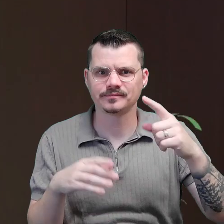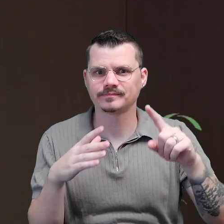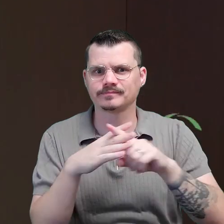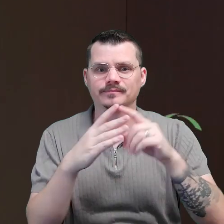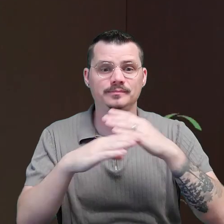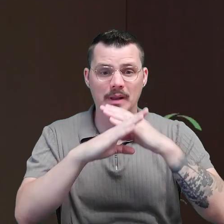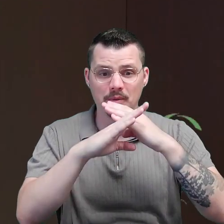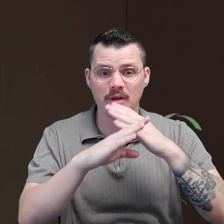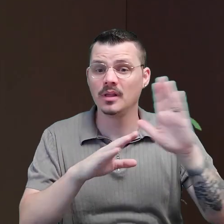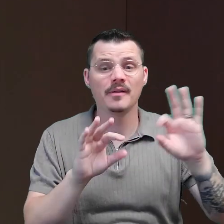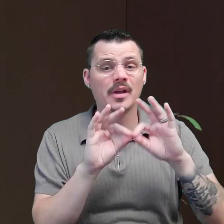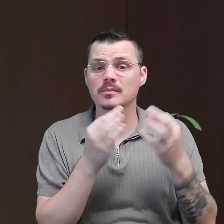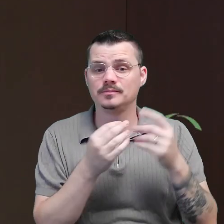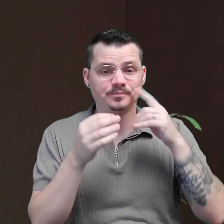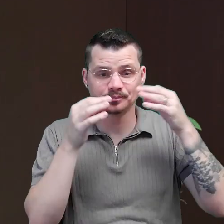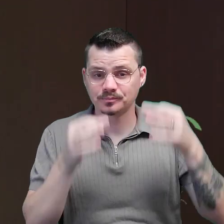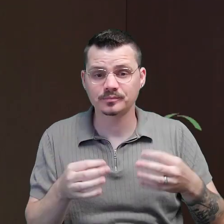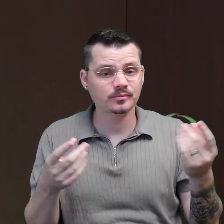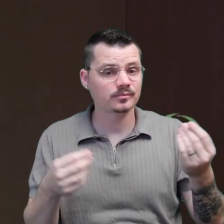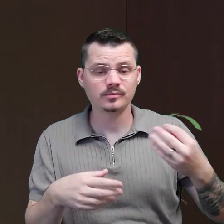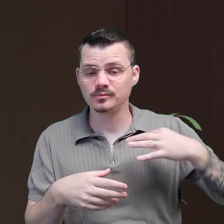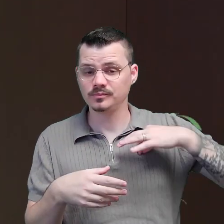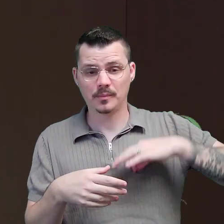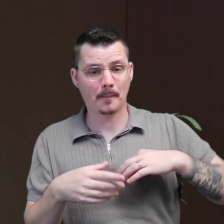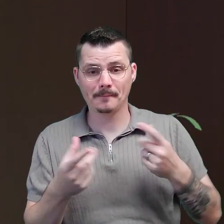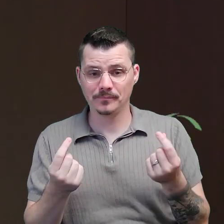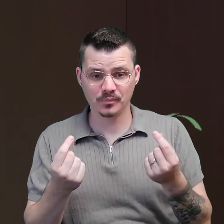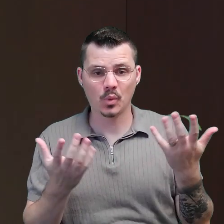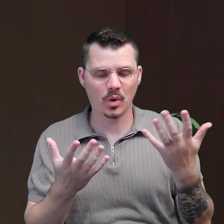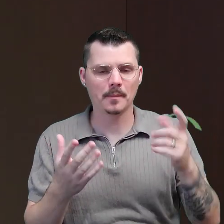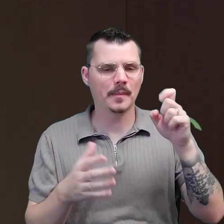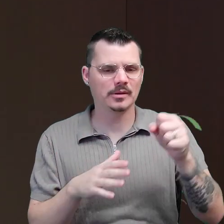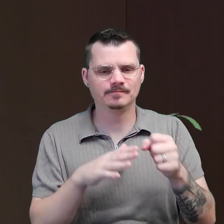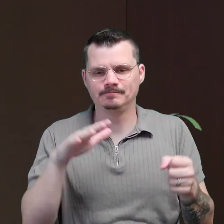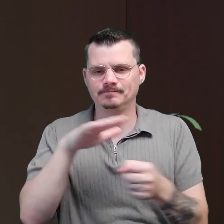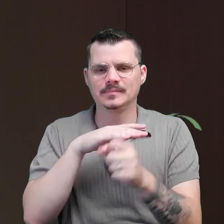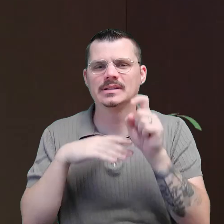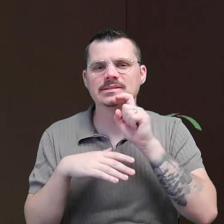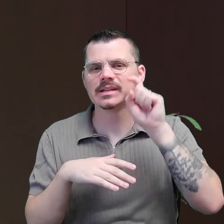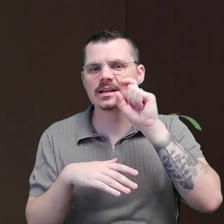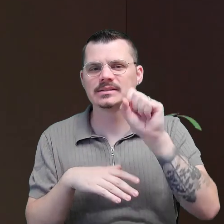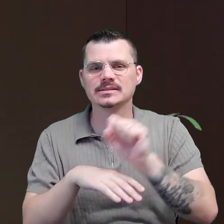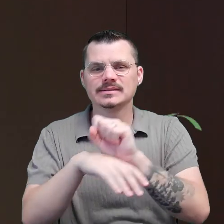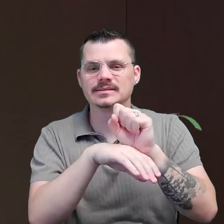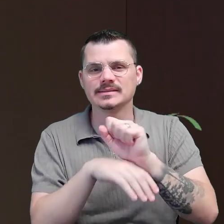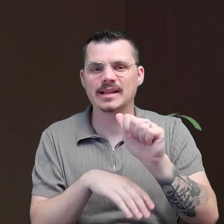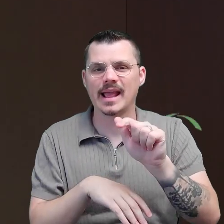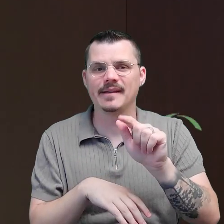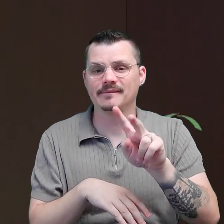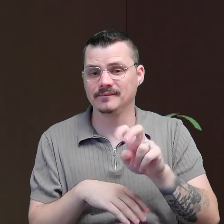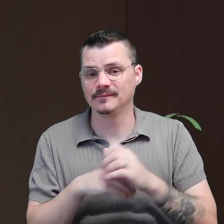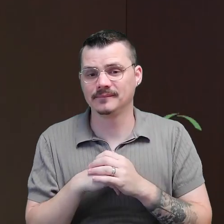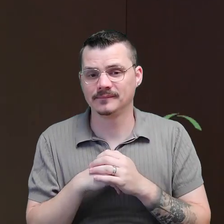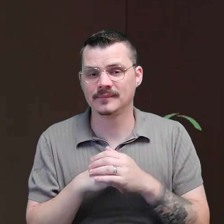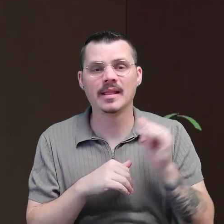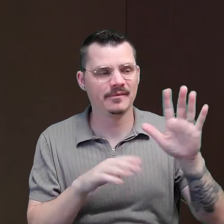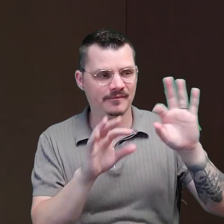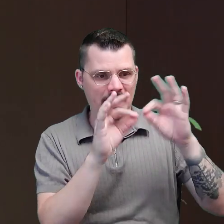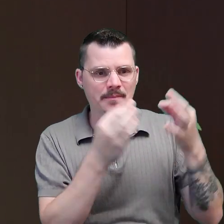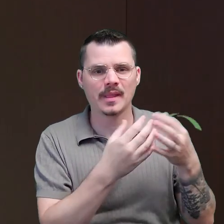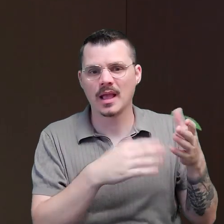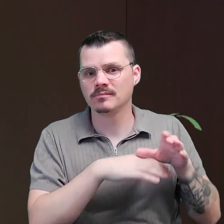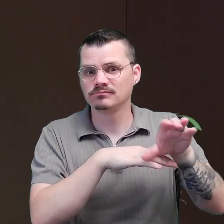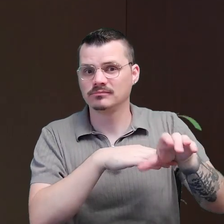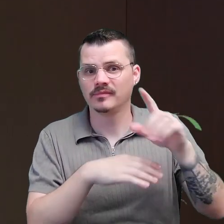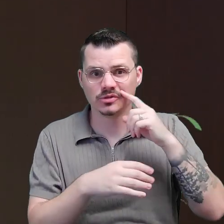their family decided that the only useful thing they could do was be trafficked as sex slaves. And that's what their